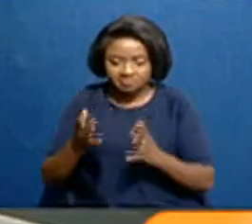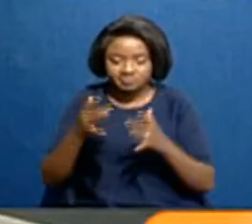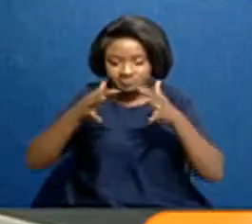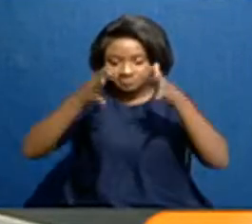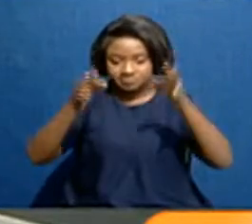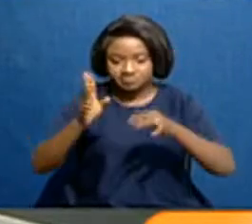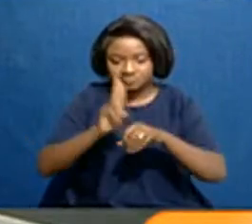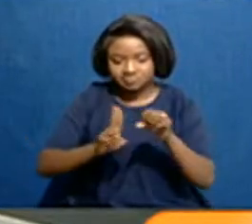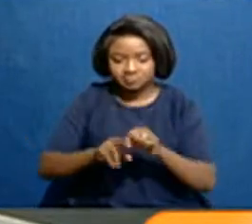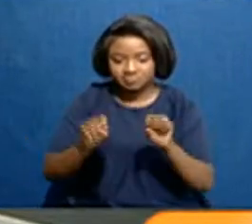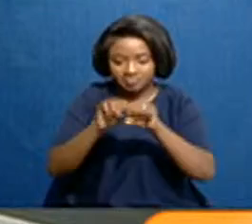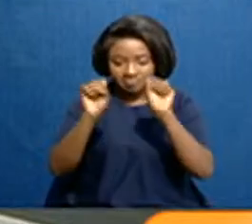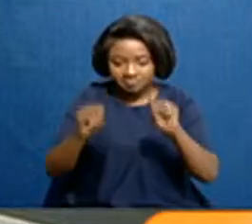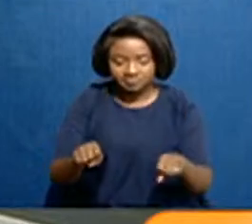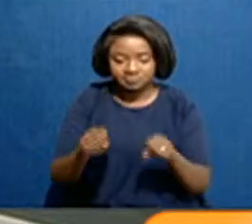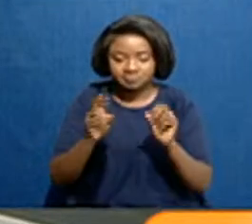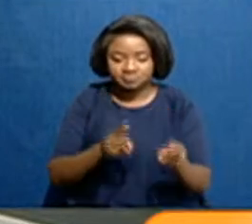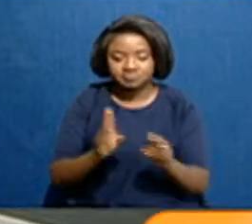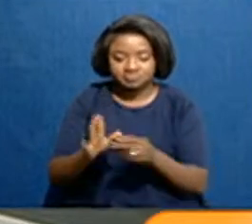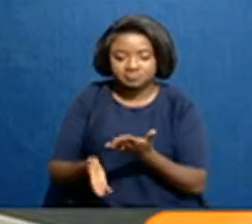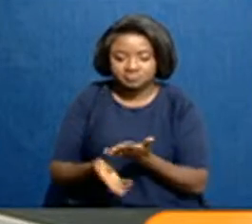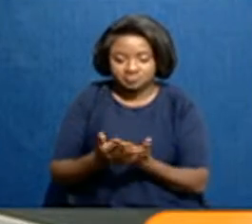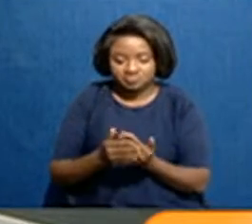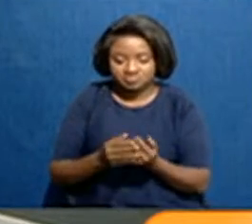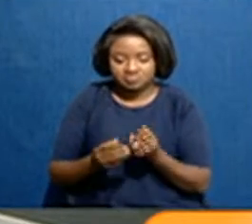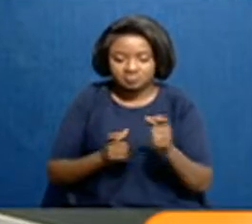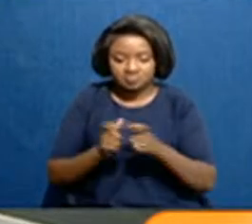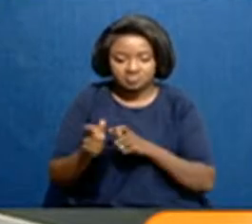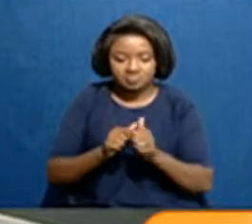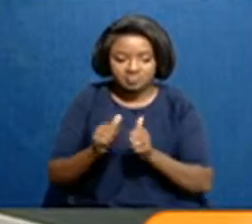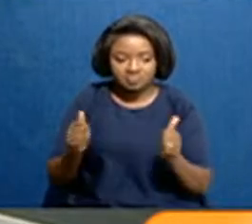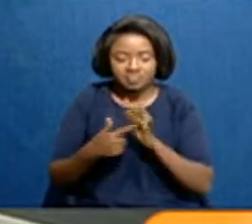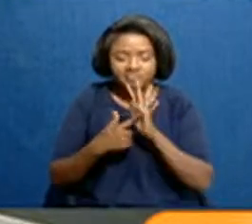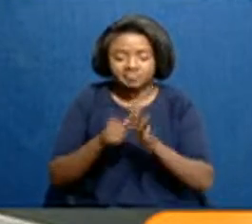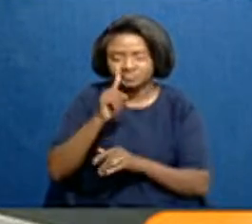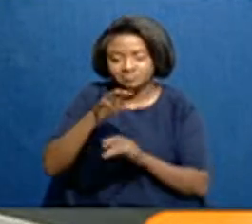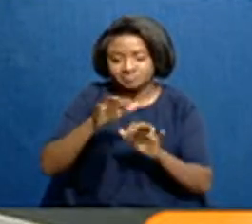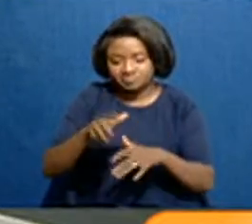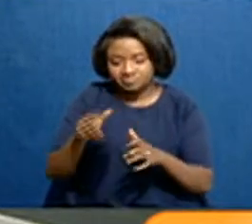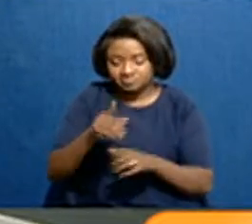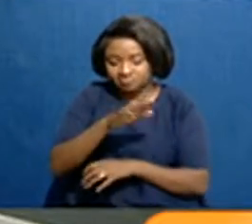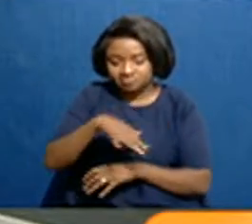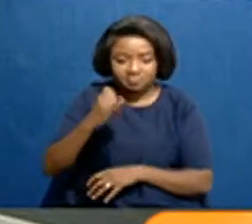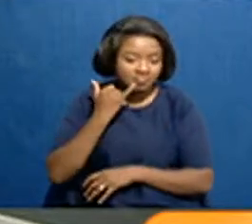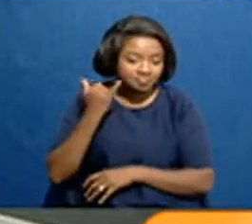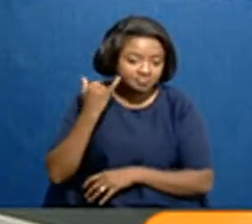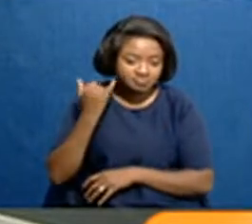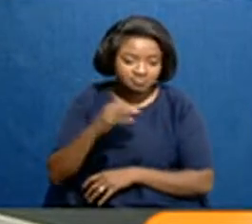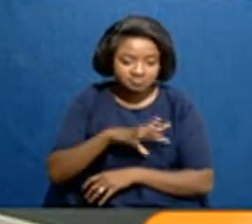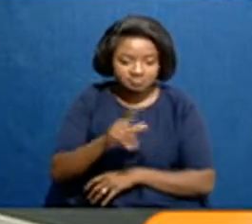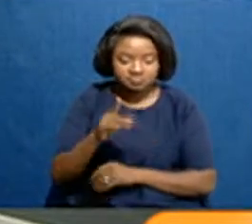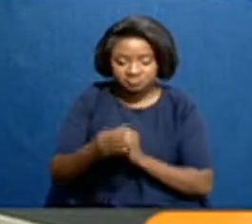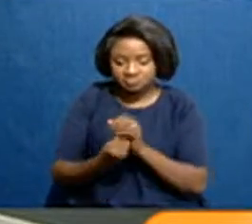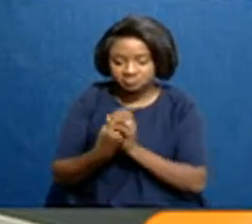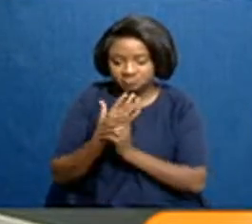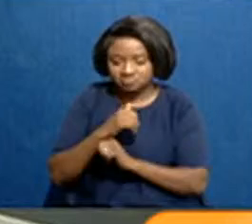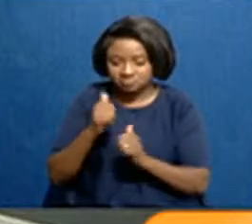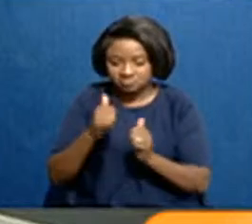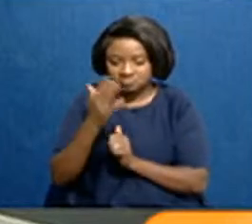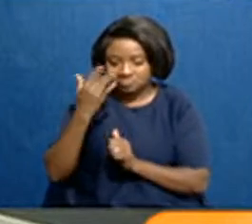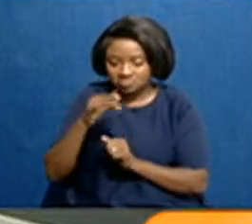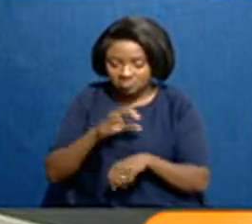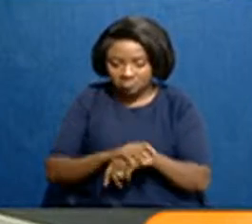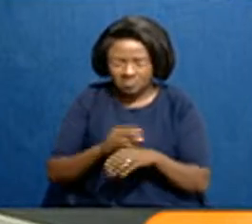automating their systems to reverse such trends. A farm in Nakuru County is leading by example, producing quality